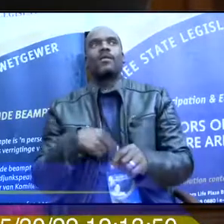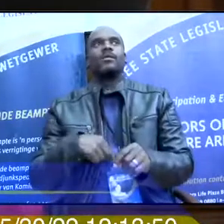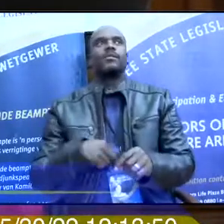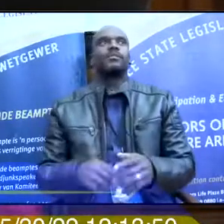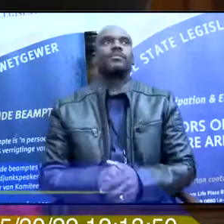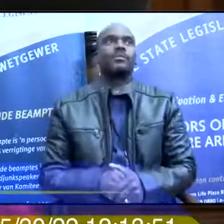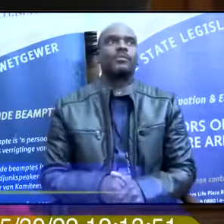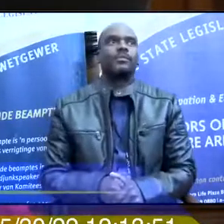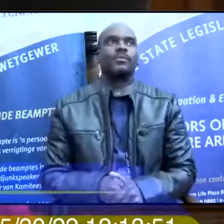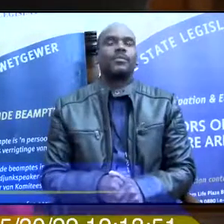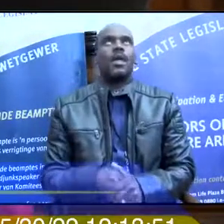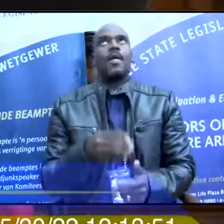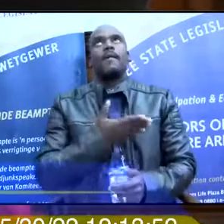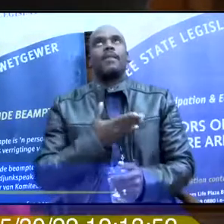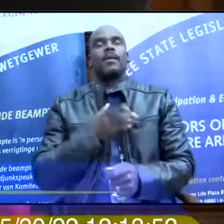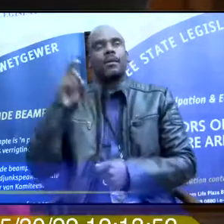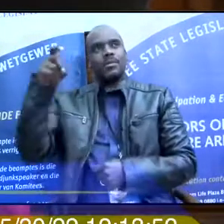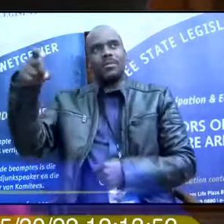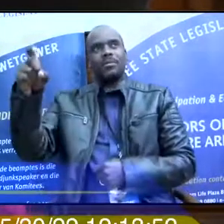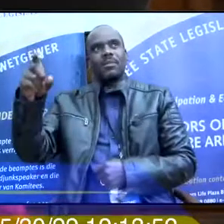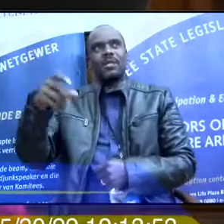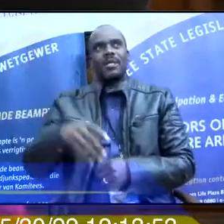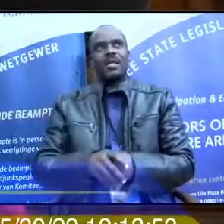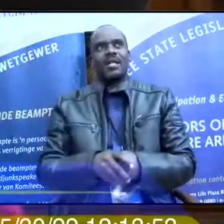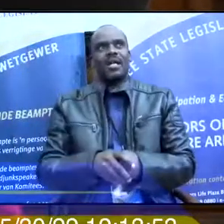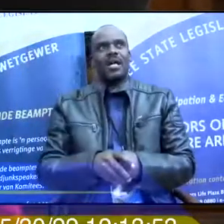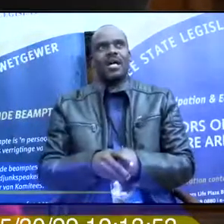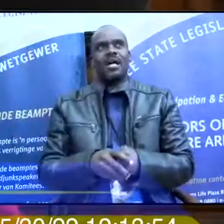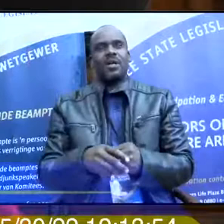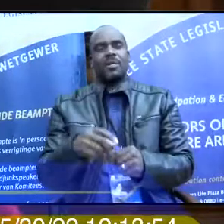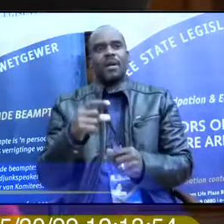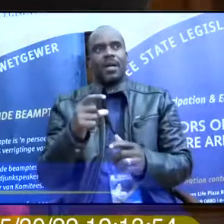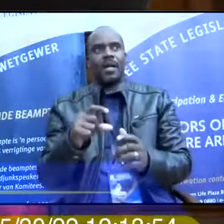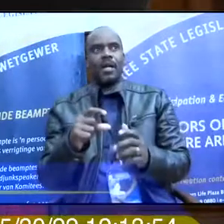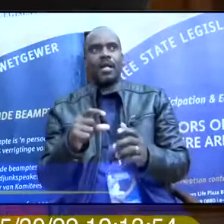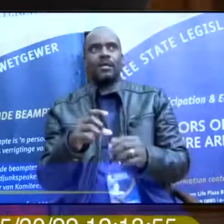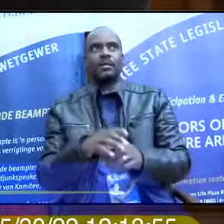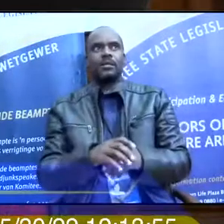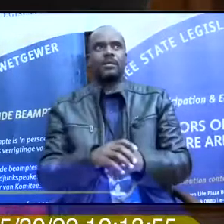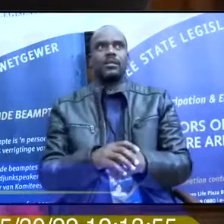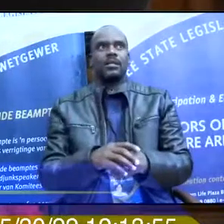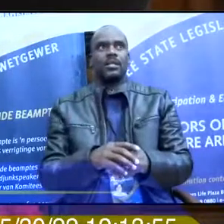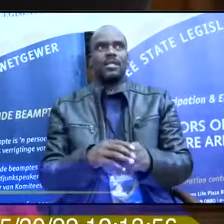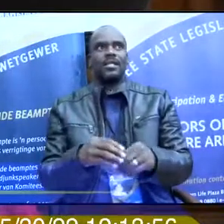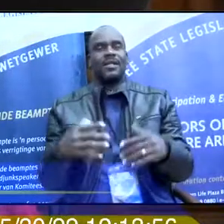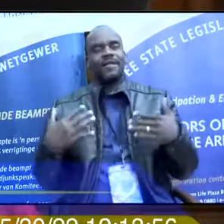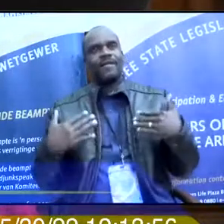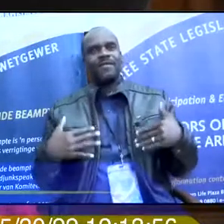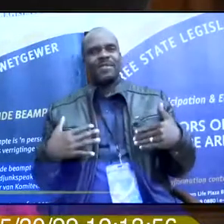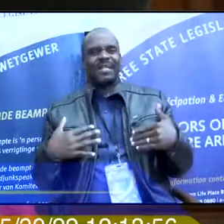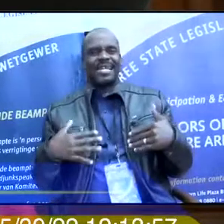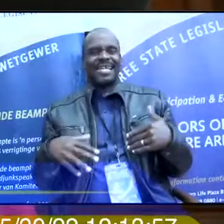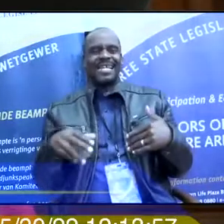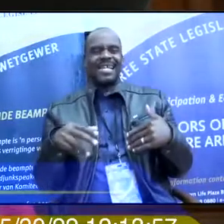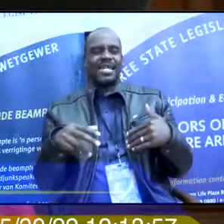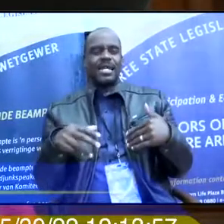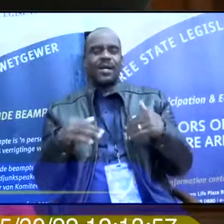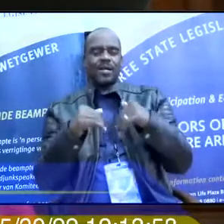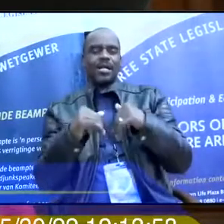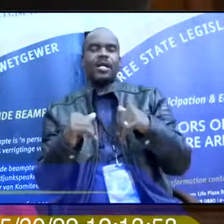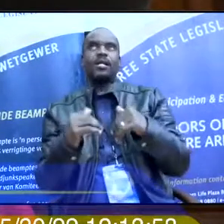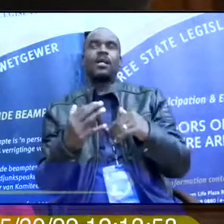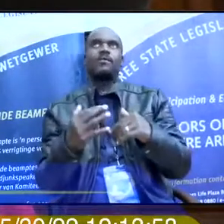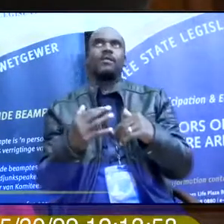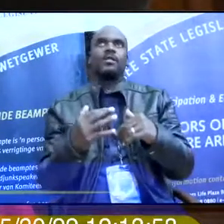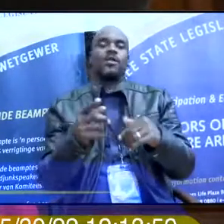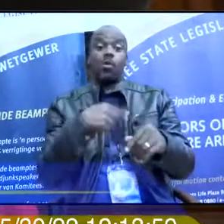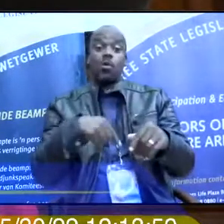madam speaker the the the budget cuts have affected us very negatively as workers and